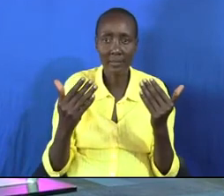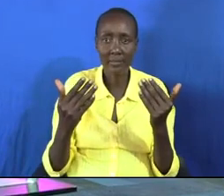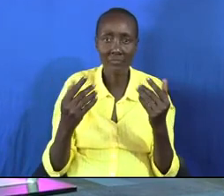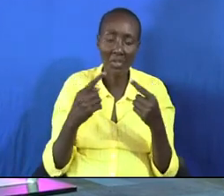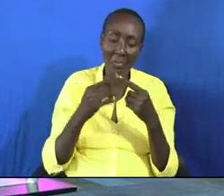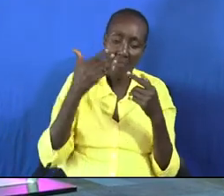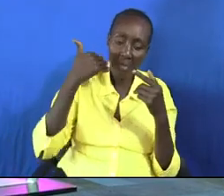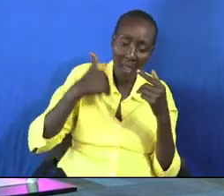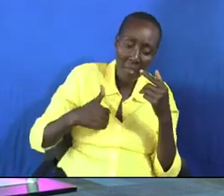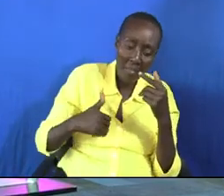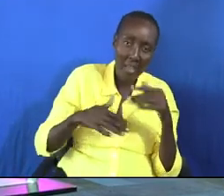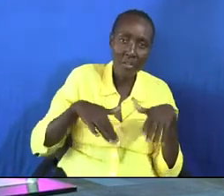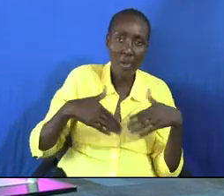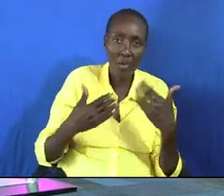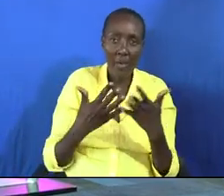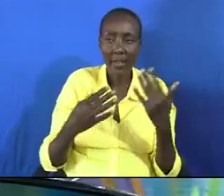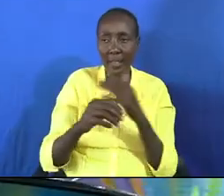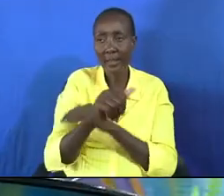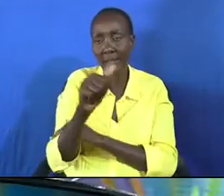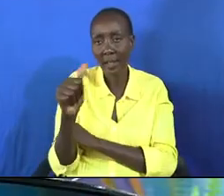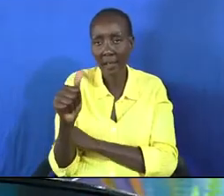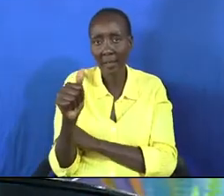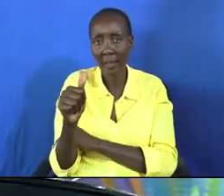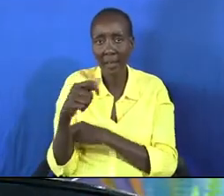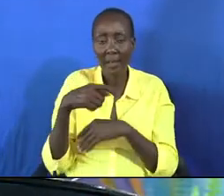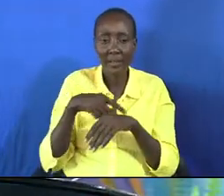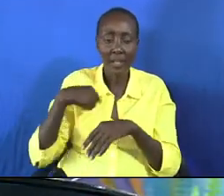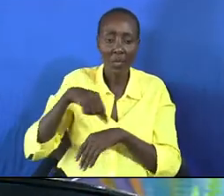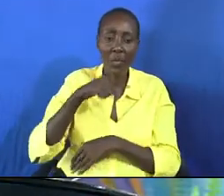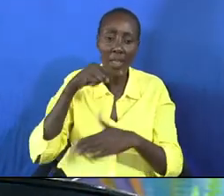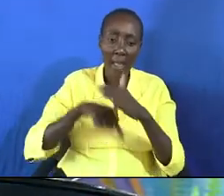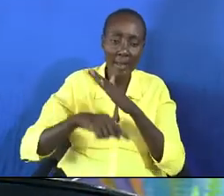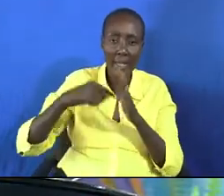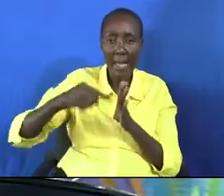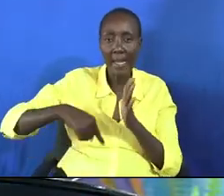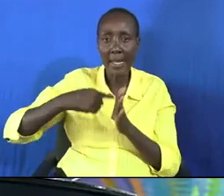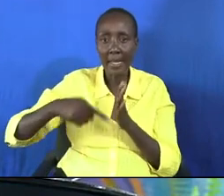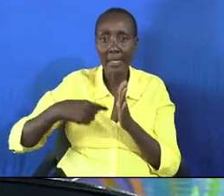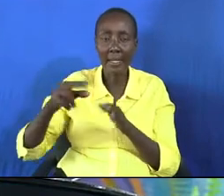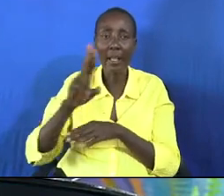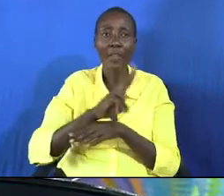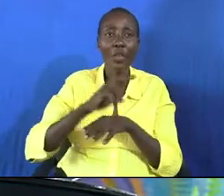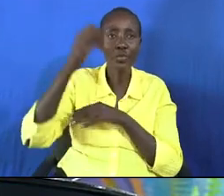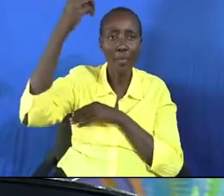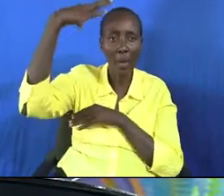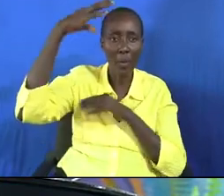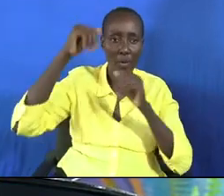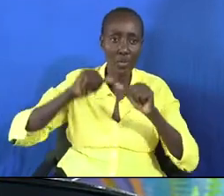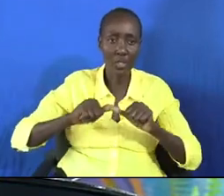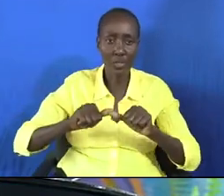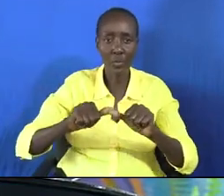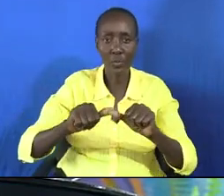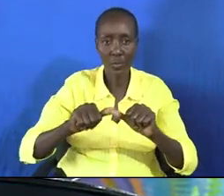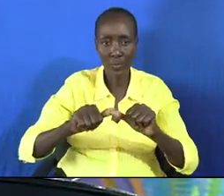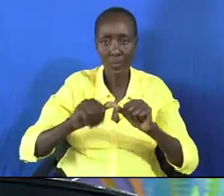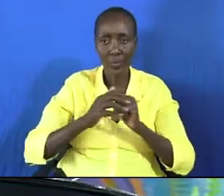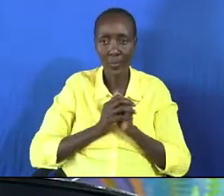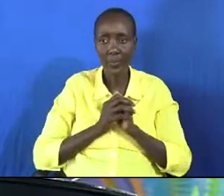the theater or wherever it is. When we go to an industry, they use the power.